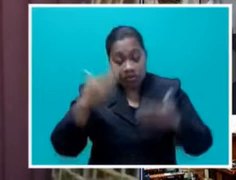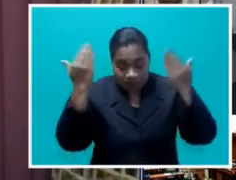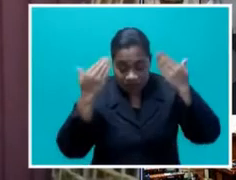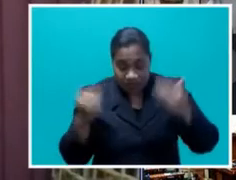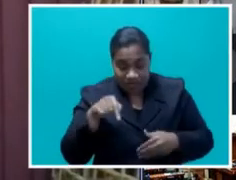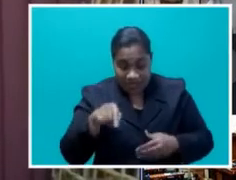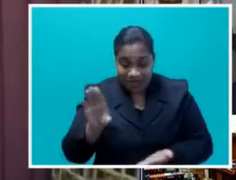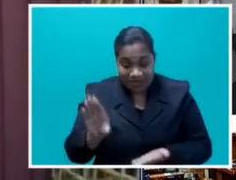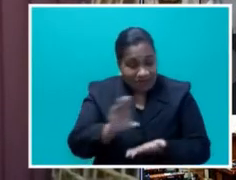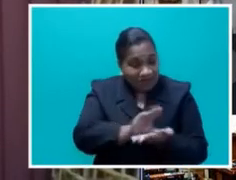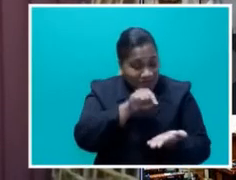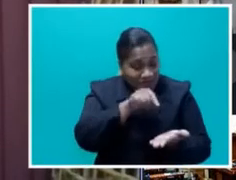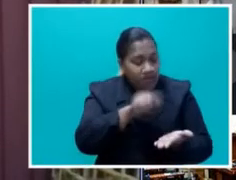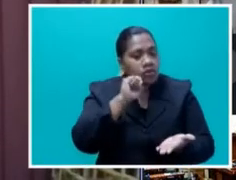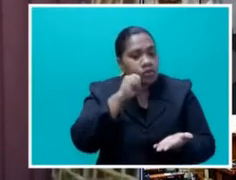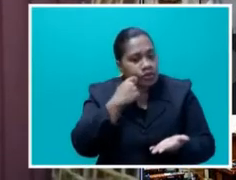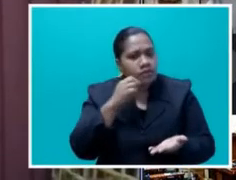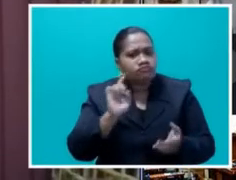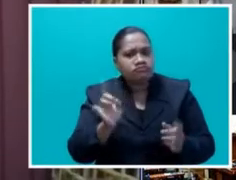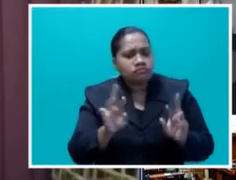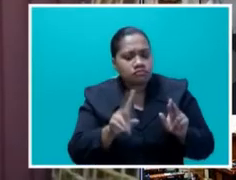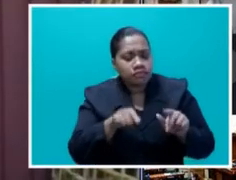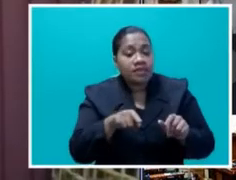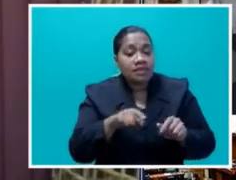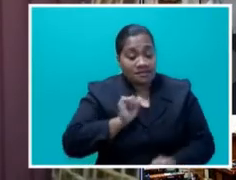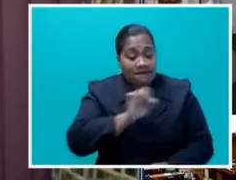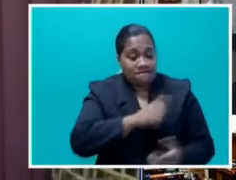allocation will cater for staff pay of